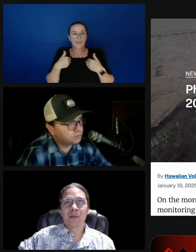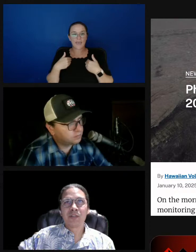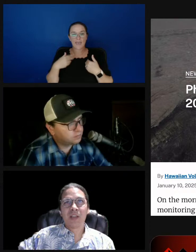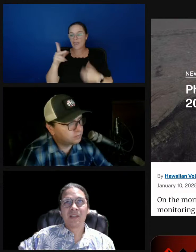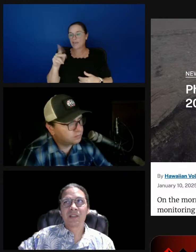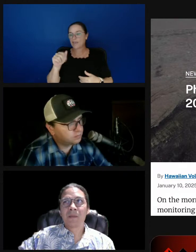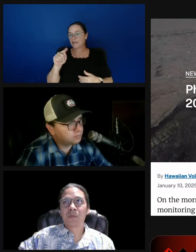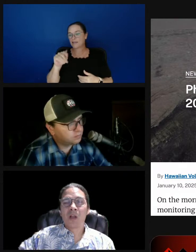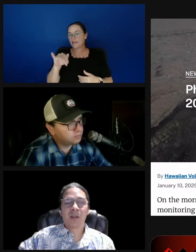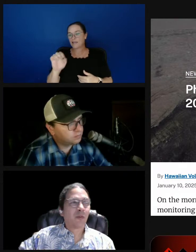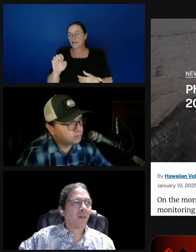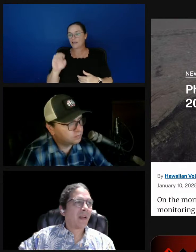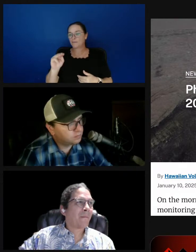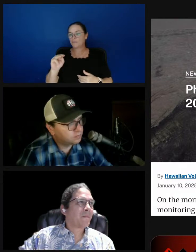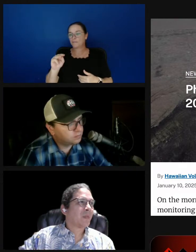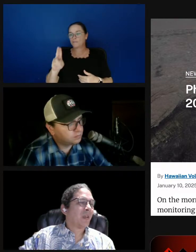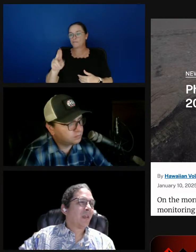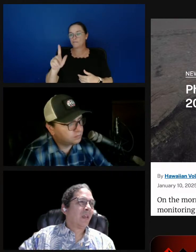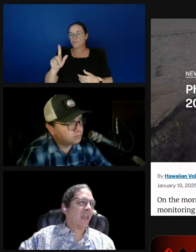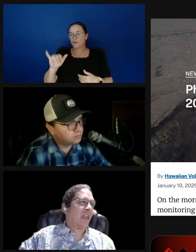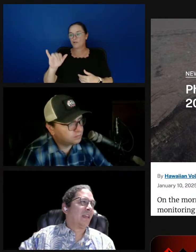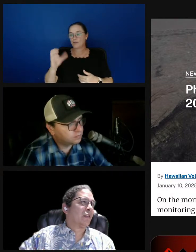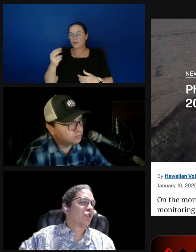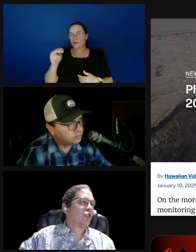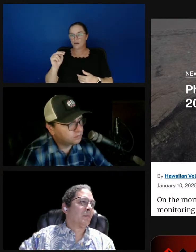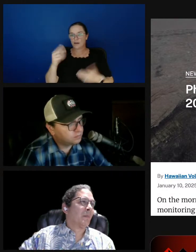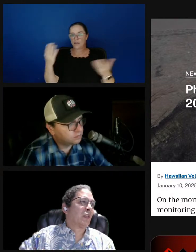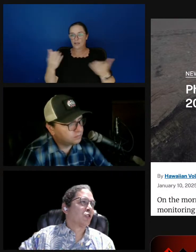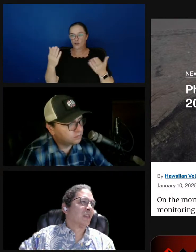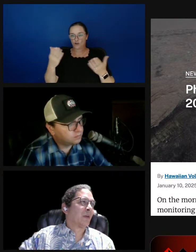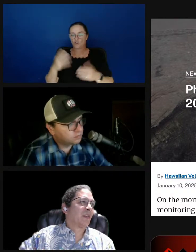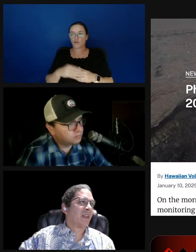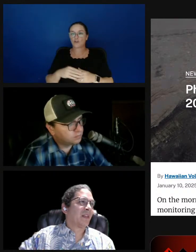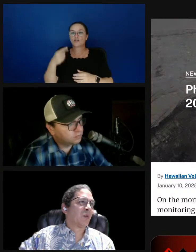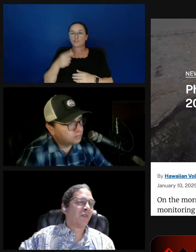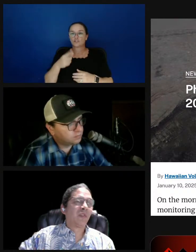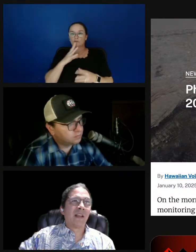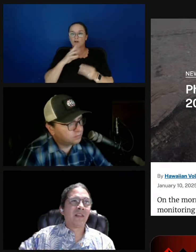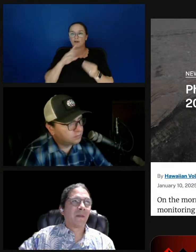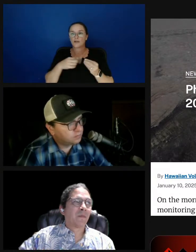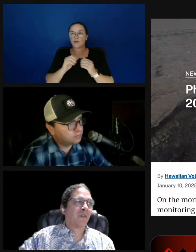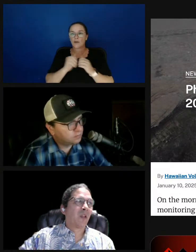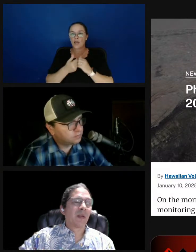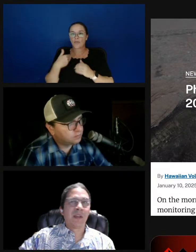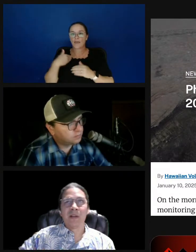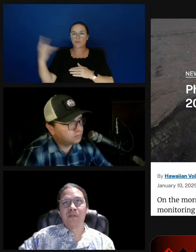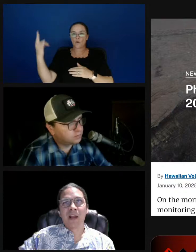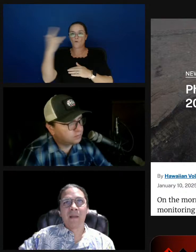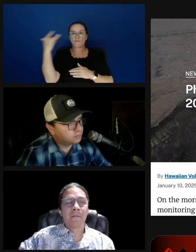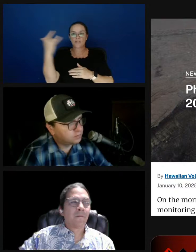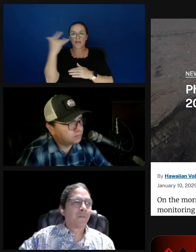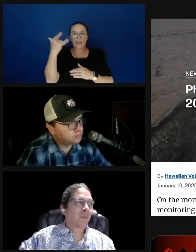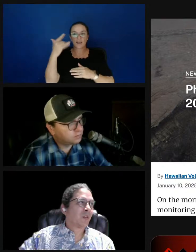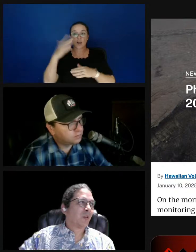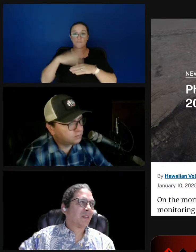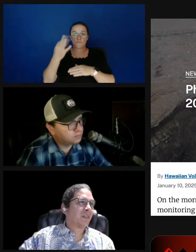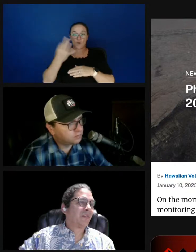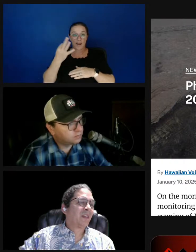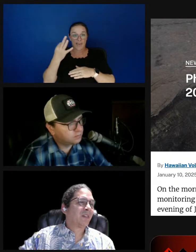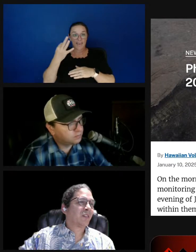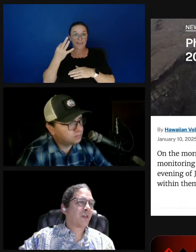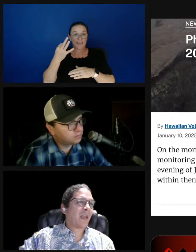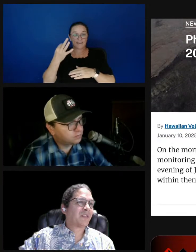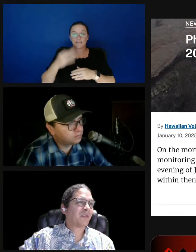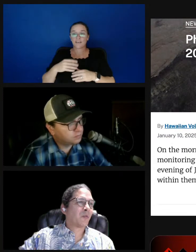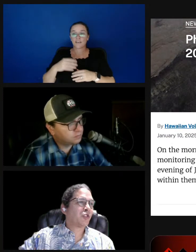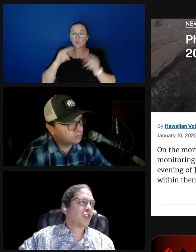Mulliken from USGS on the program. And she mentioned they were taking this overflight the following day on Friday to look into the